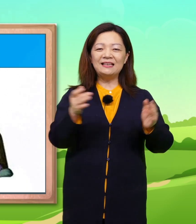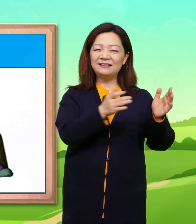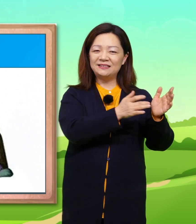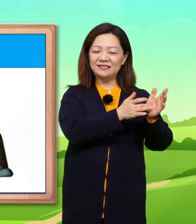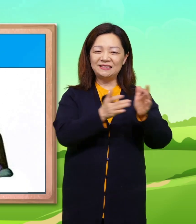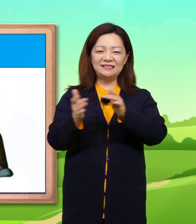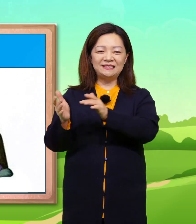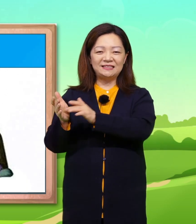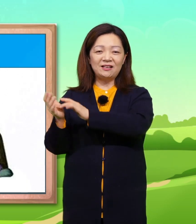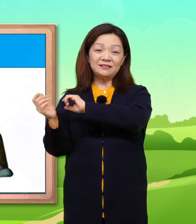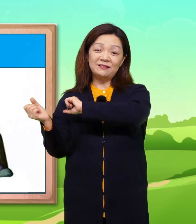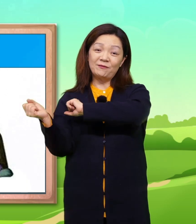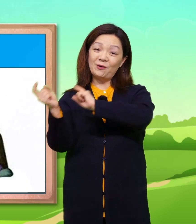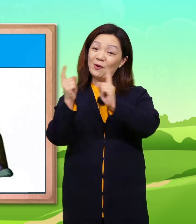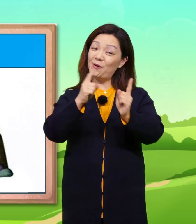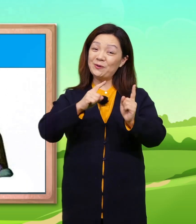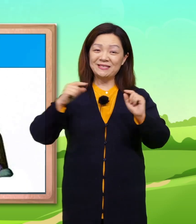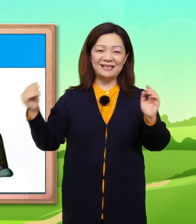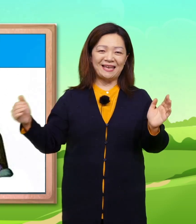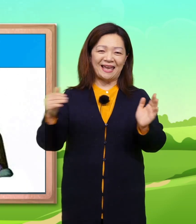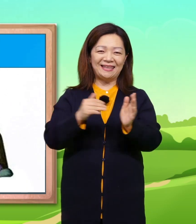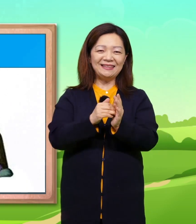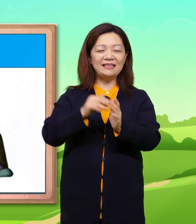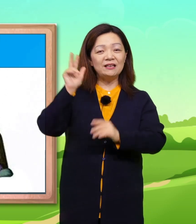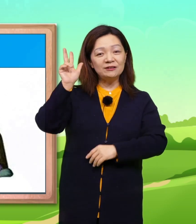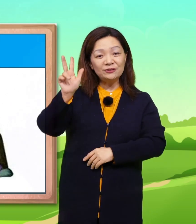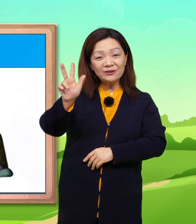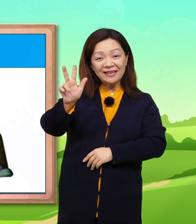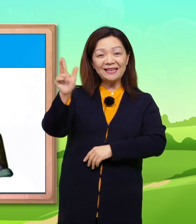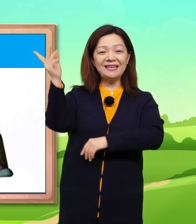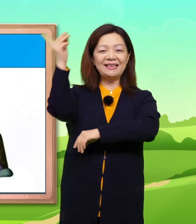And Jesus rose again